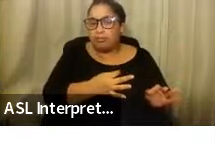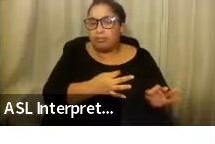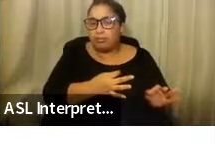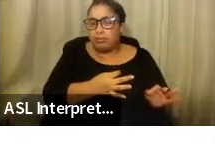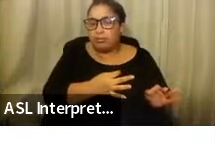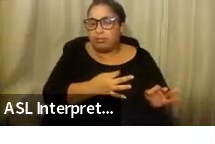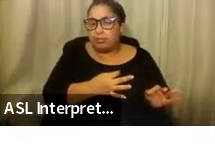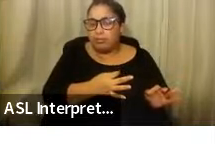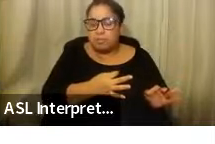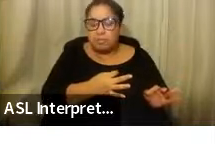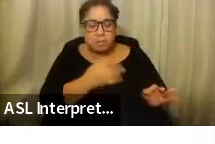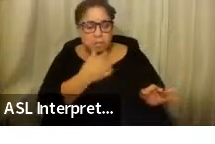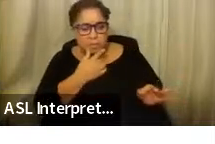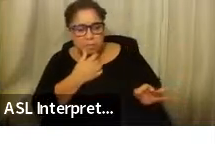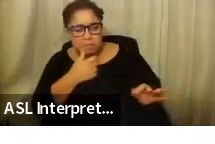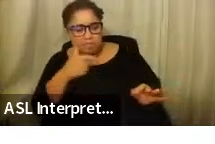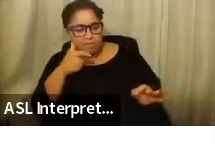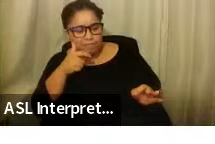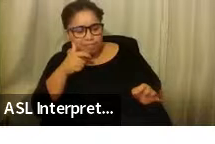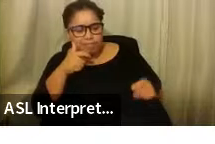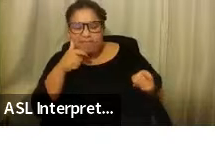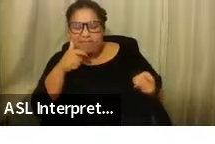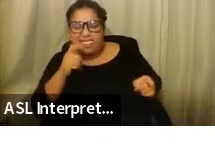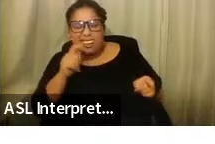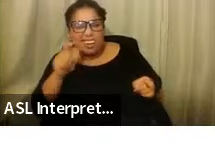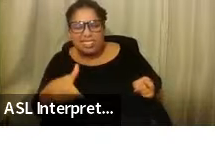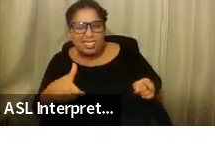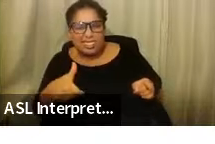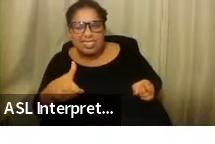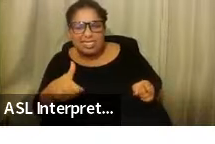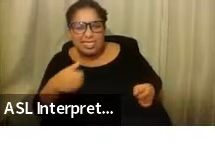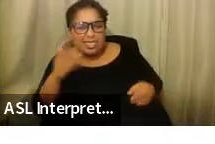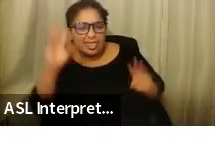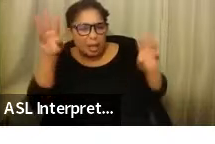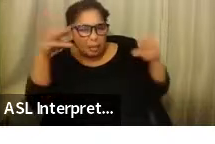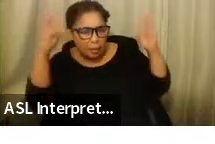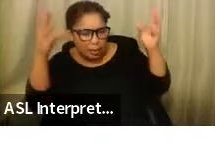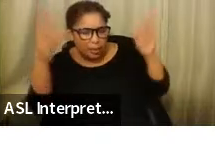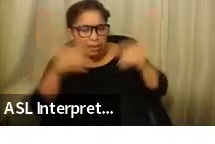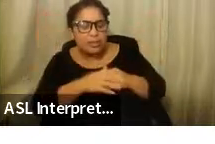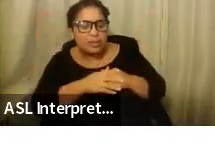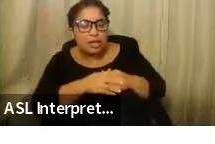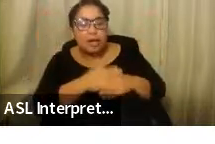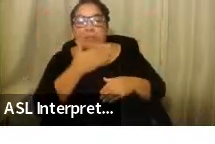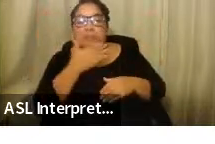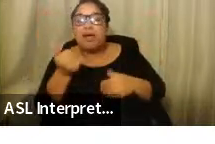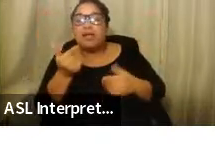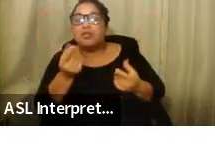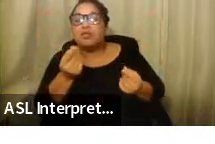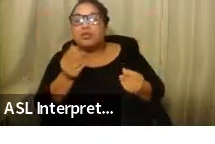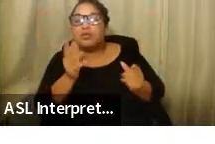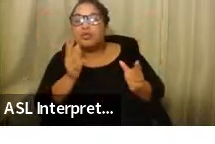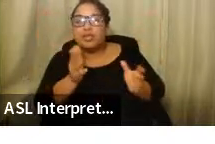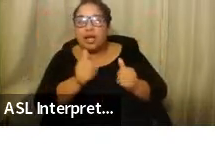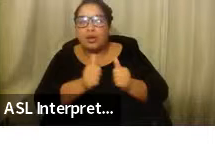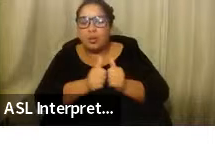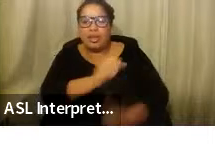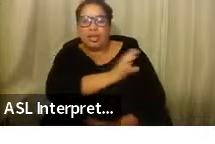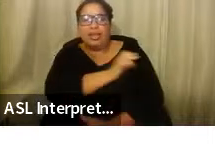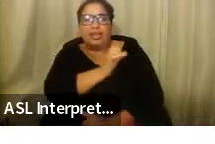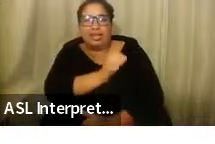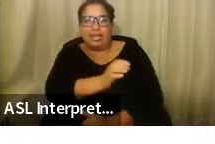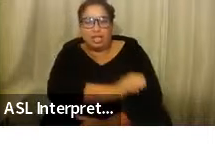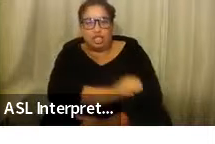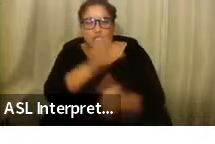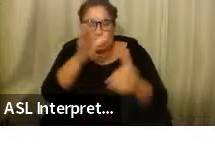transport resource doesn't need to be sent, a dispatch center clinician will actually talk to the person and give them guidance. For those of you that